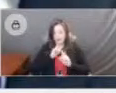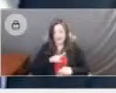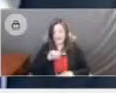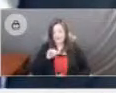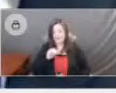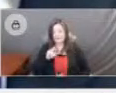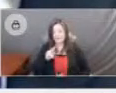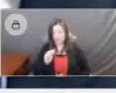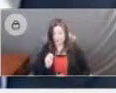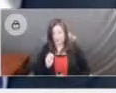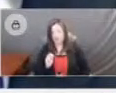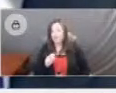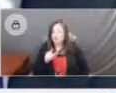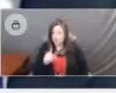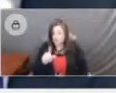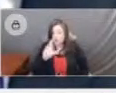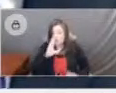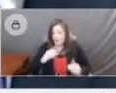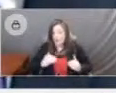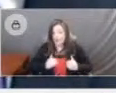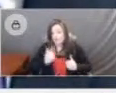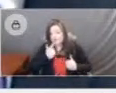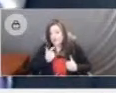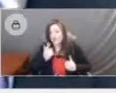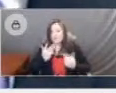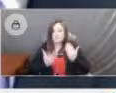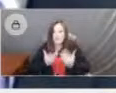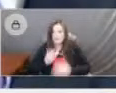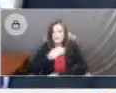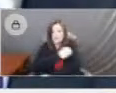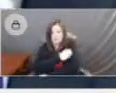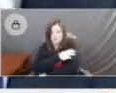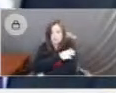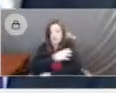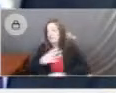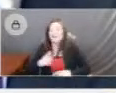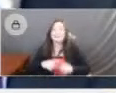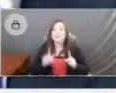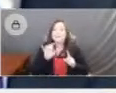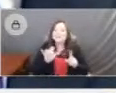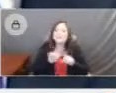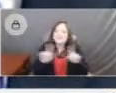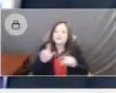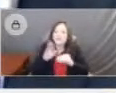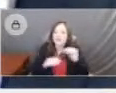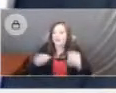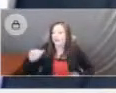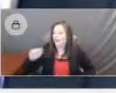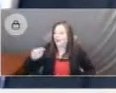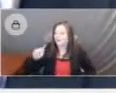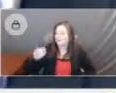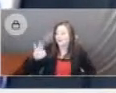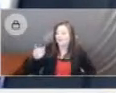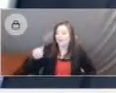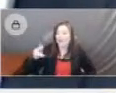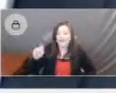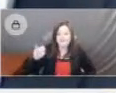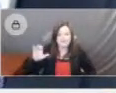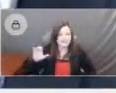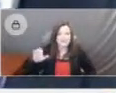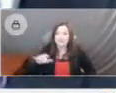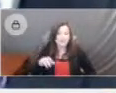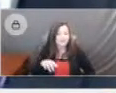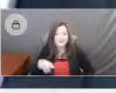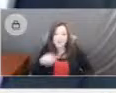redness, there will be swelling, that may occur. But that is not the same as an anaphylactic reaction. That is not the same, and it should